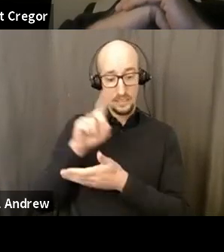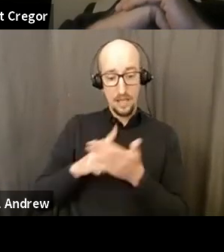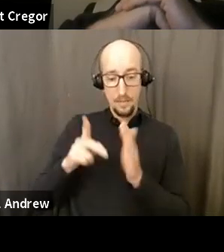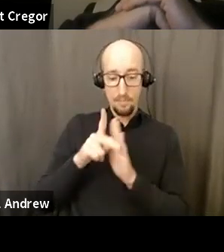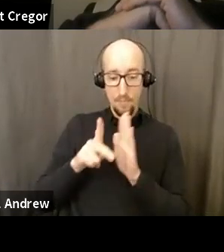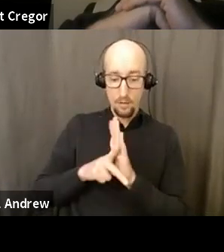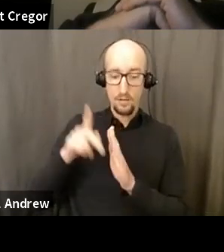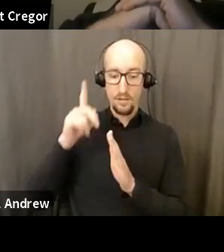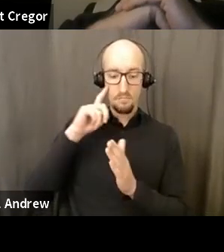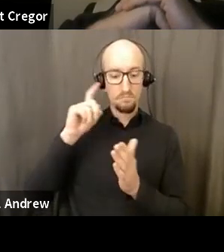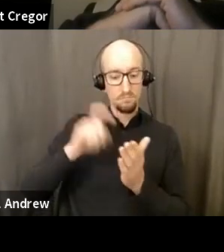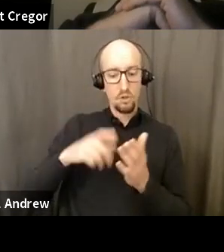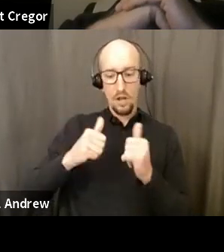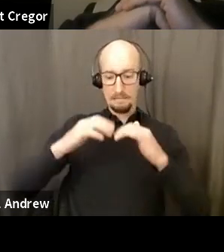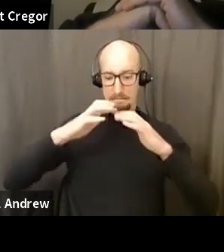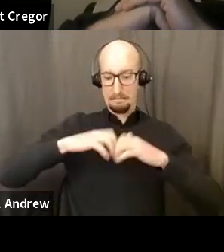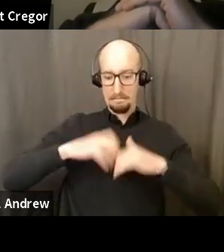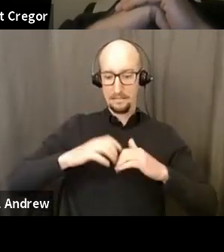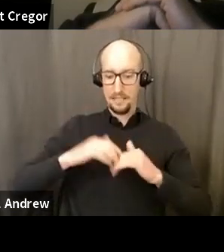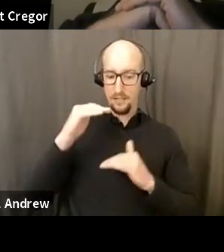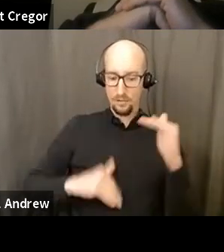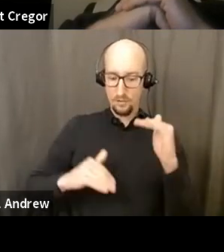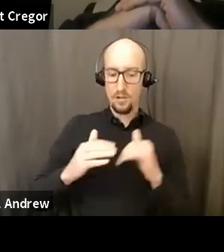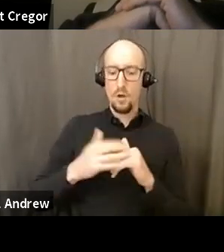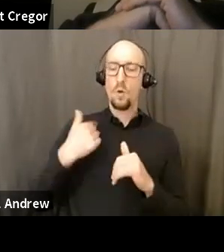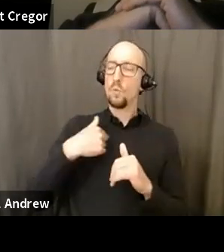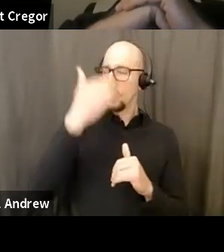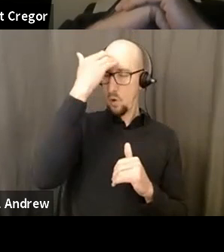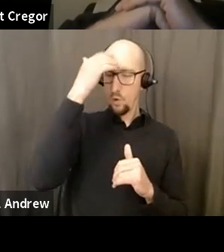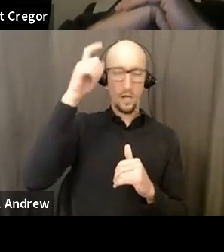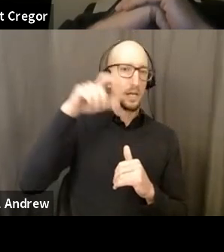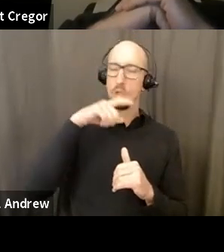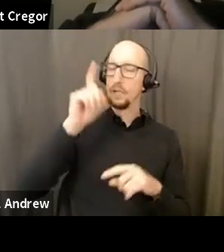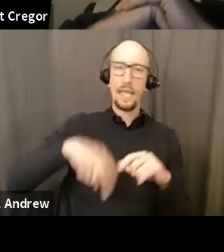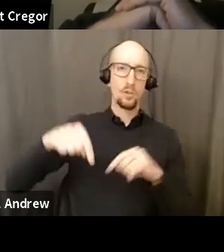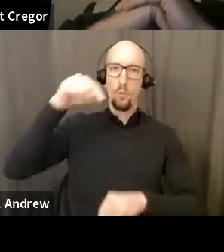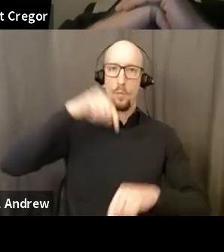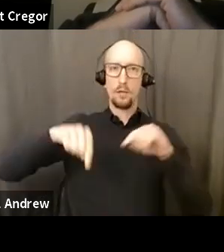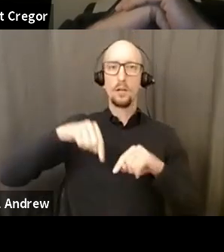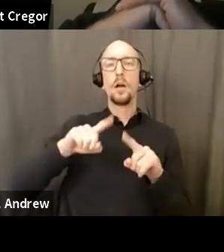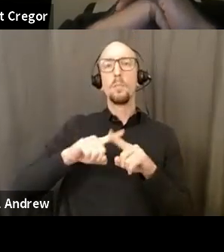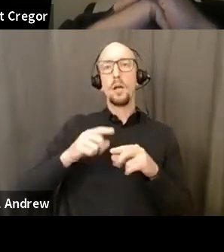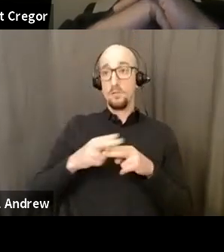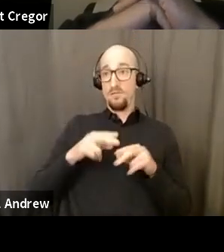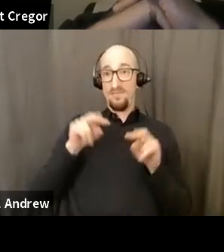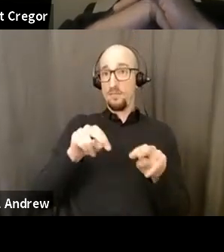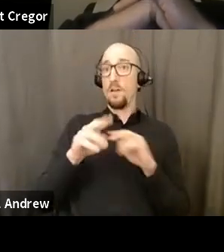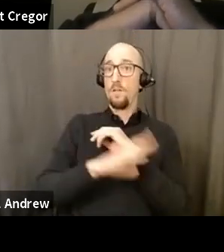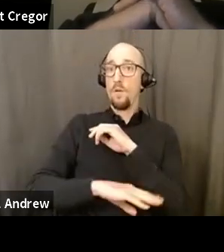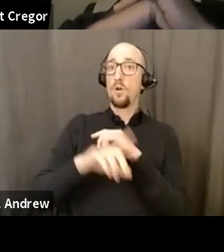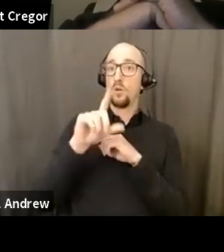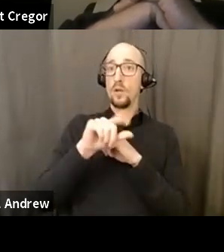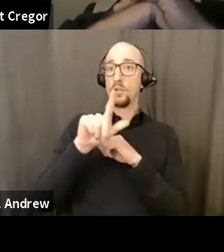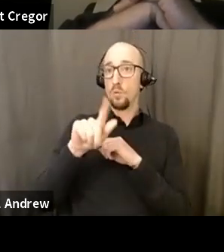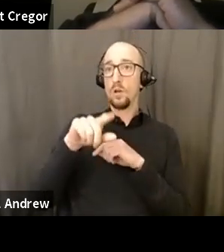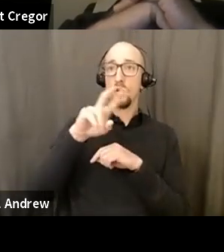which is difficult. But I think we know enough not to go backwards. And quickly, in terms of the fall 21-22 question, I